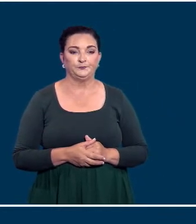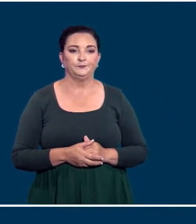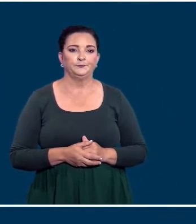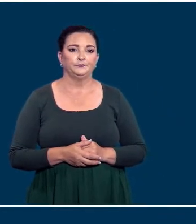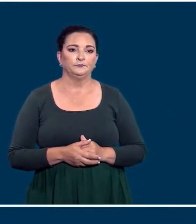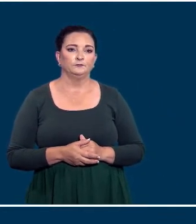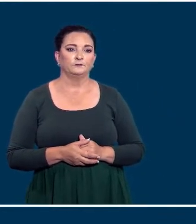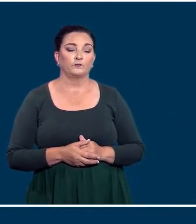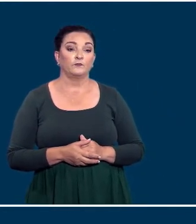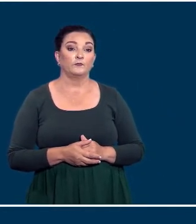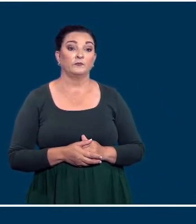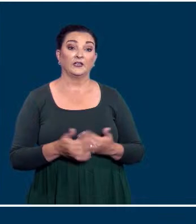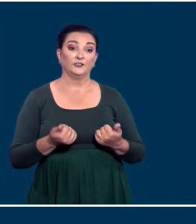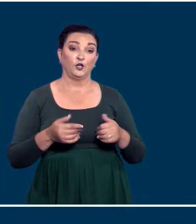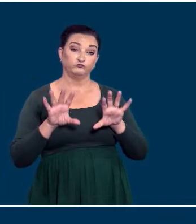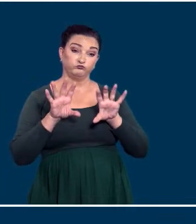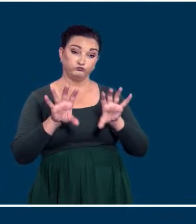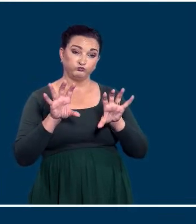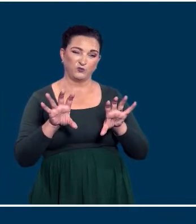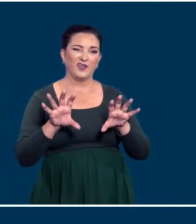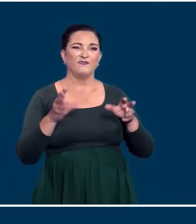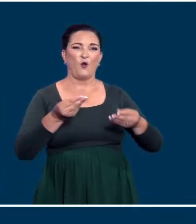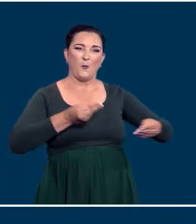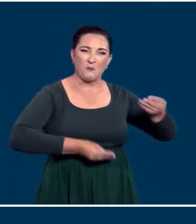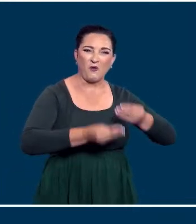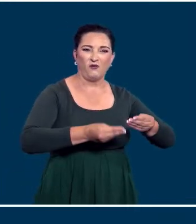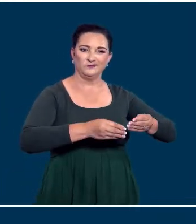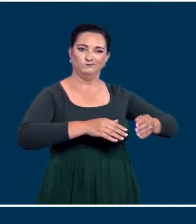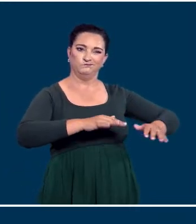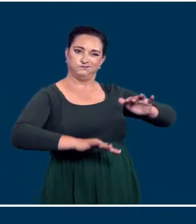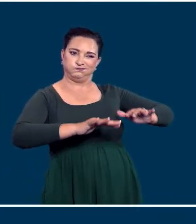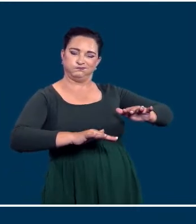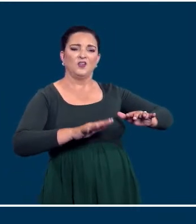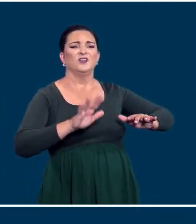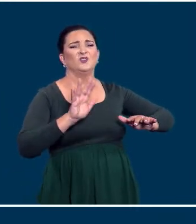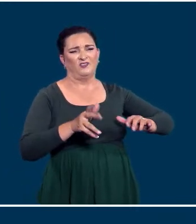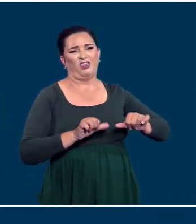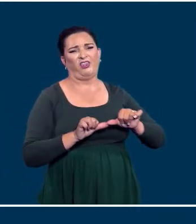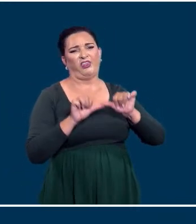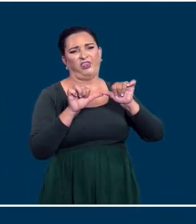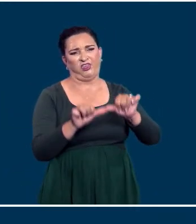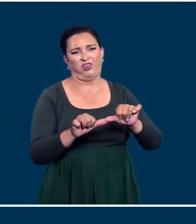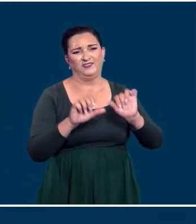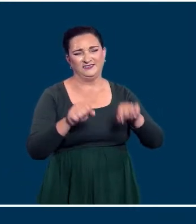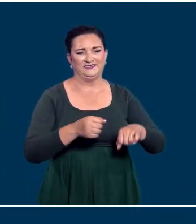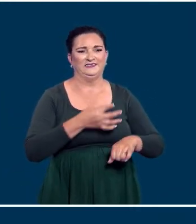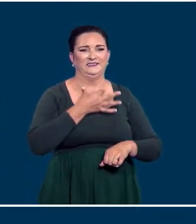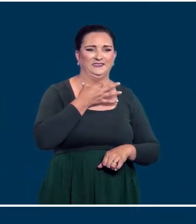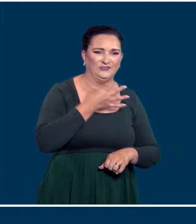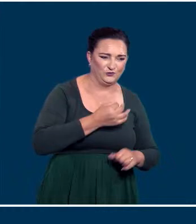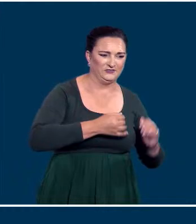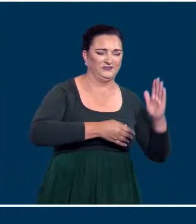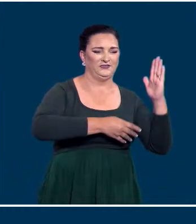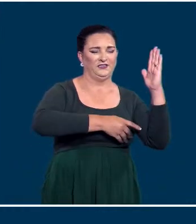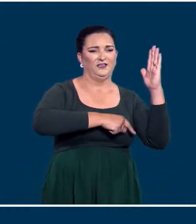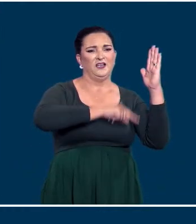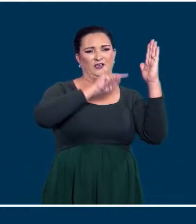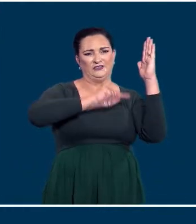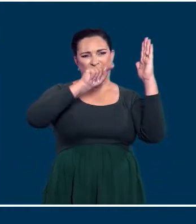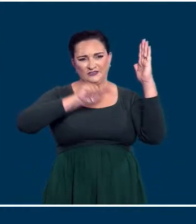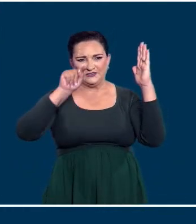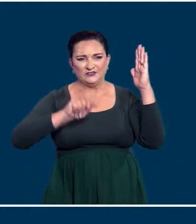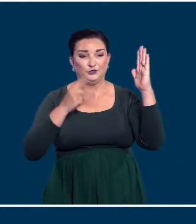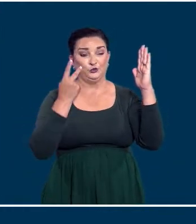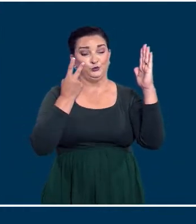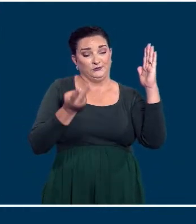slides. Market volatility, however, continues to spill over into risk in the near term. Sorry, this is